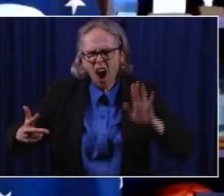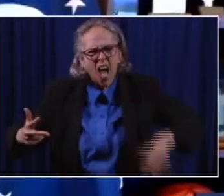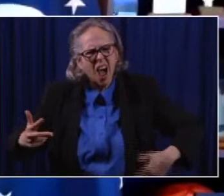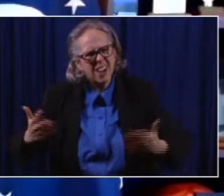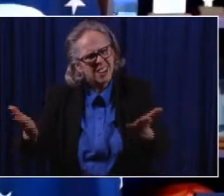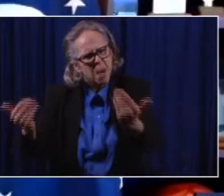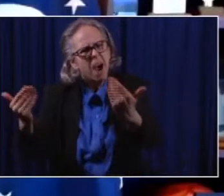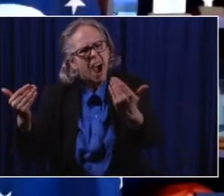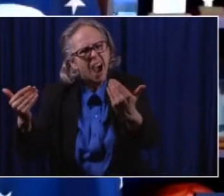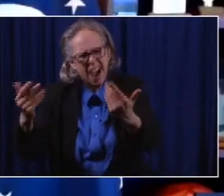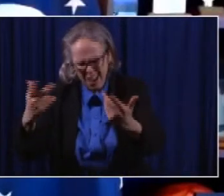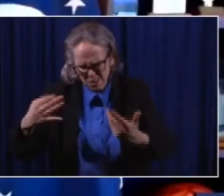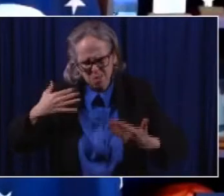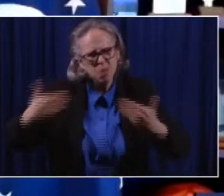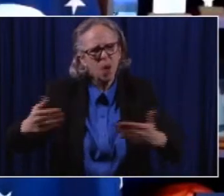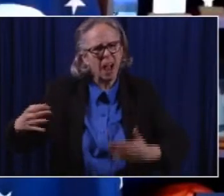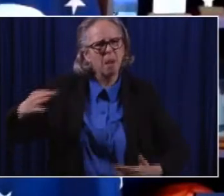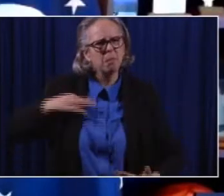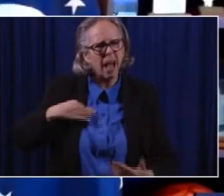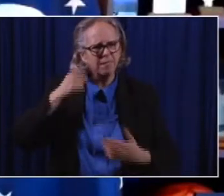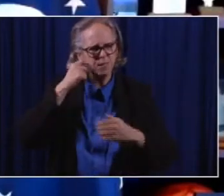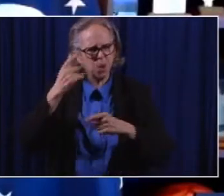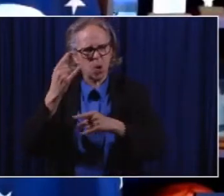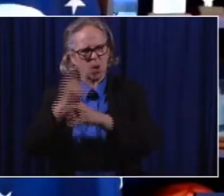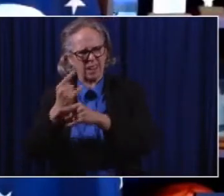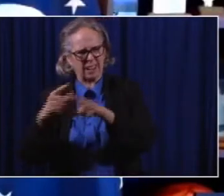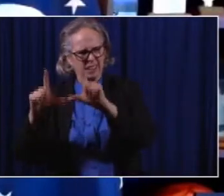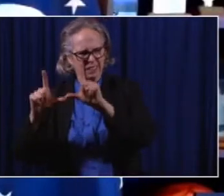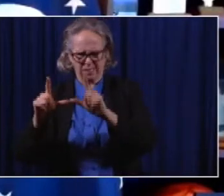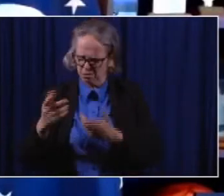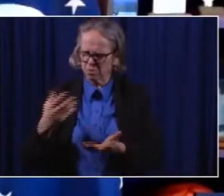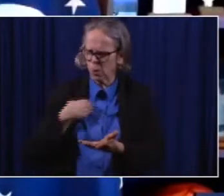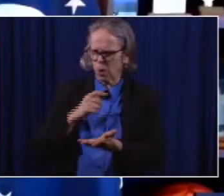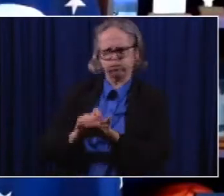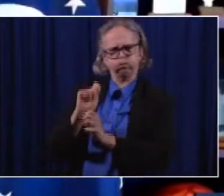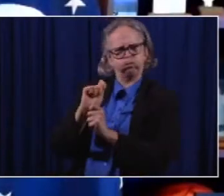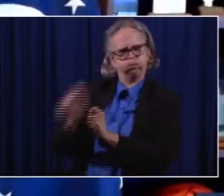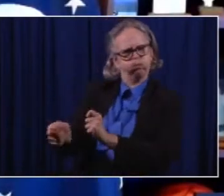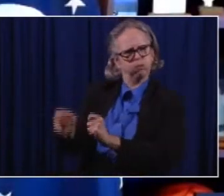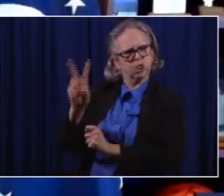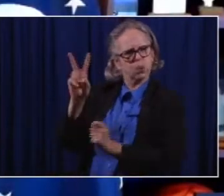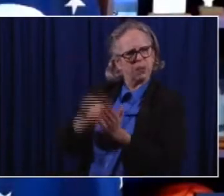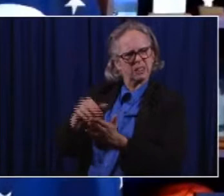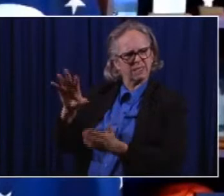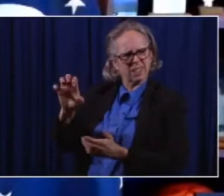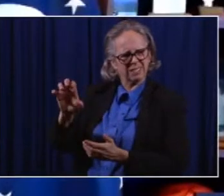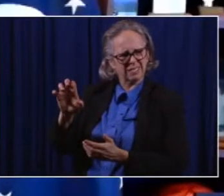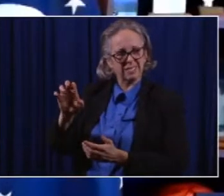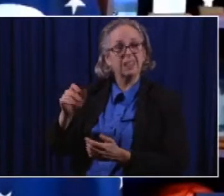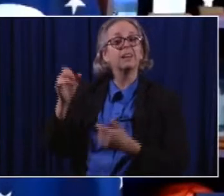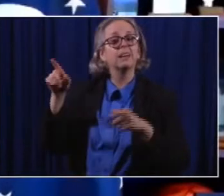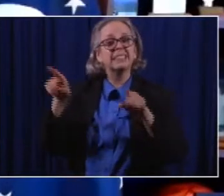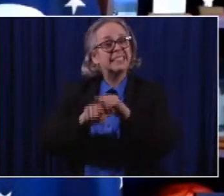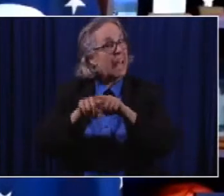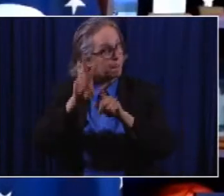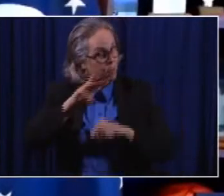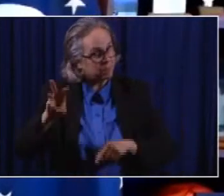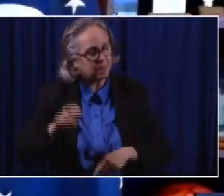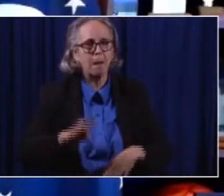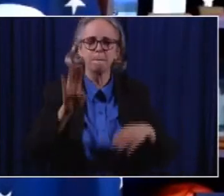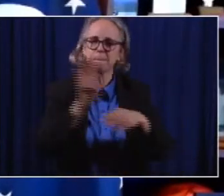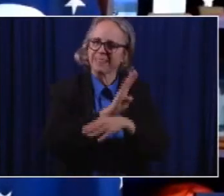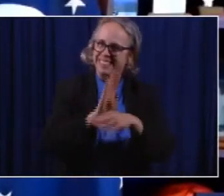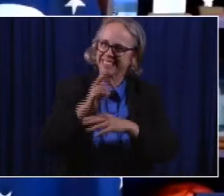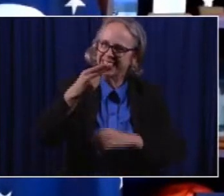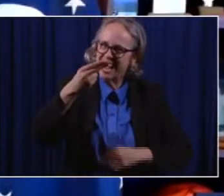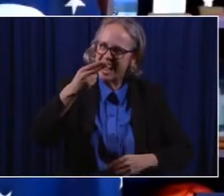assistance payment of $2,500 by going to businesshelp.ohio.gov. And this is an opportunity through the Ohio Department of Commerce